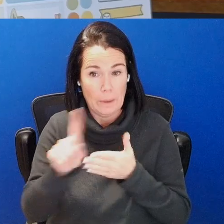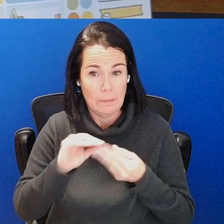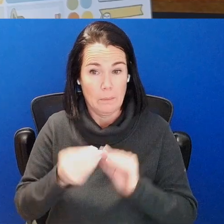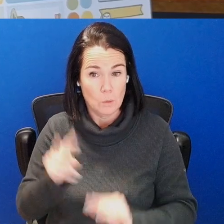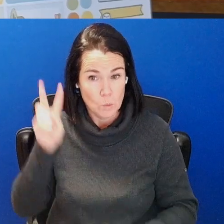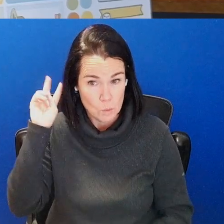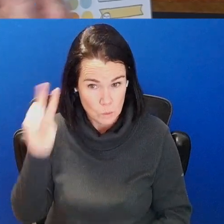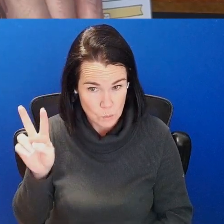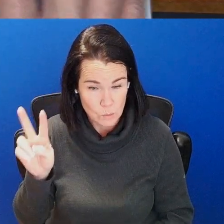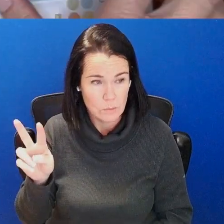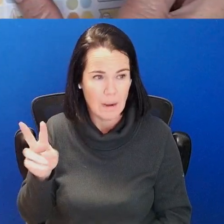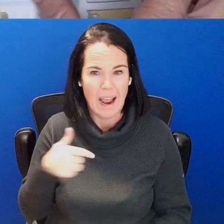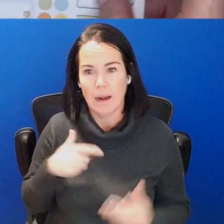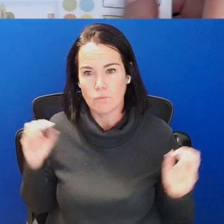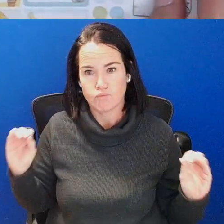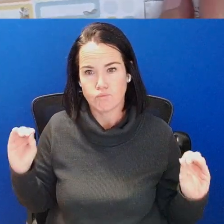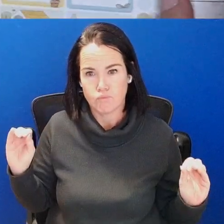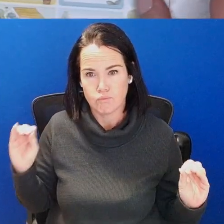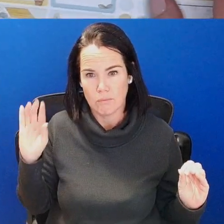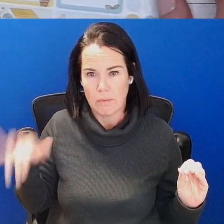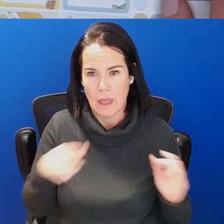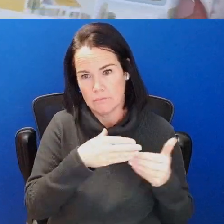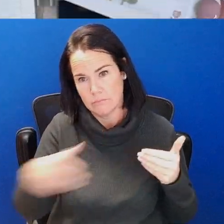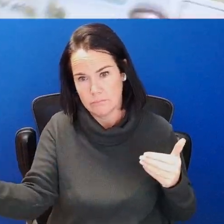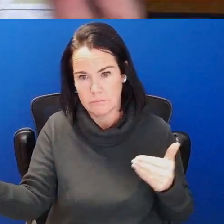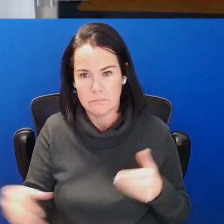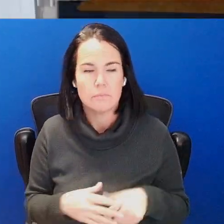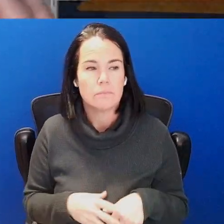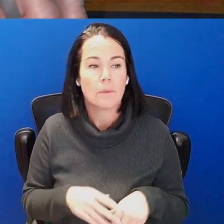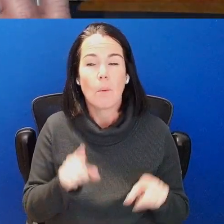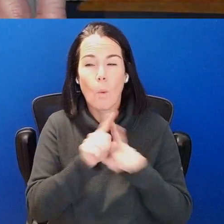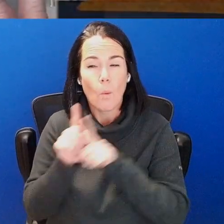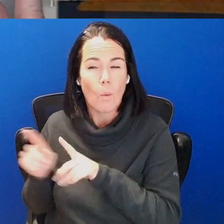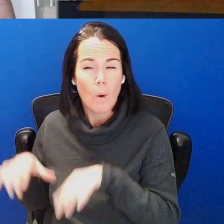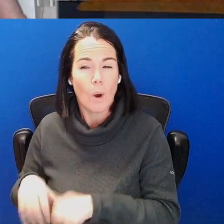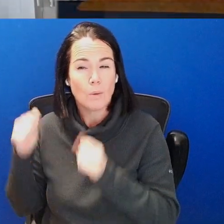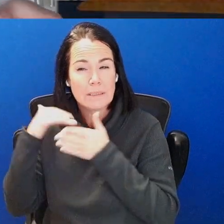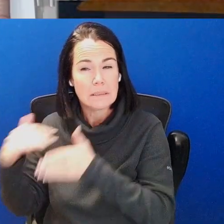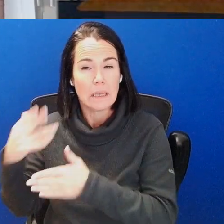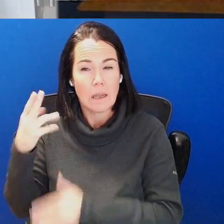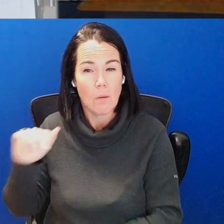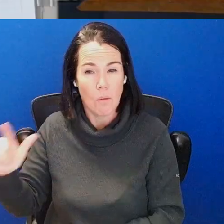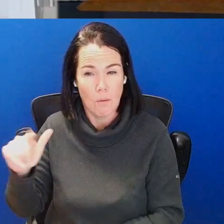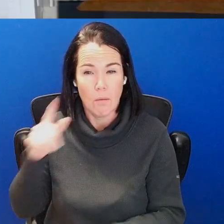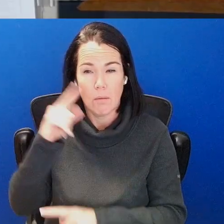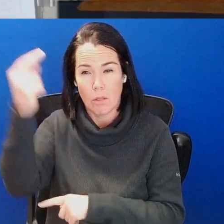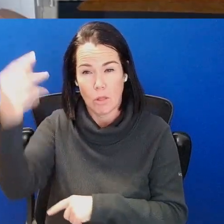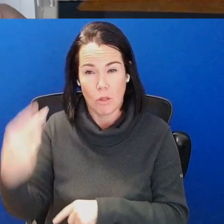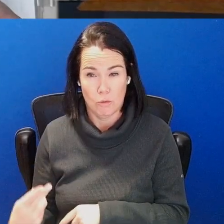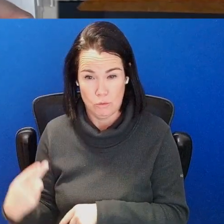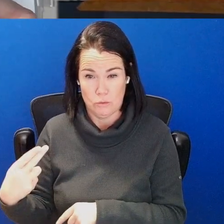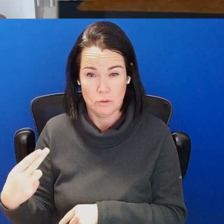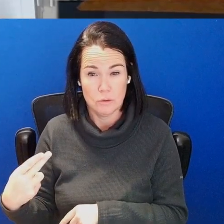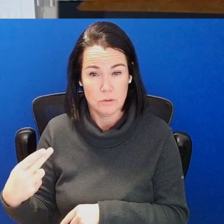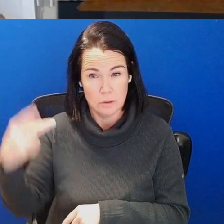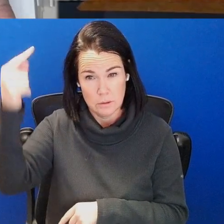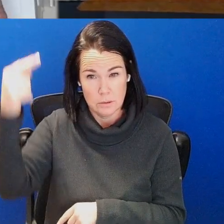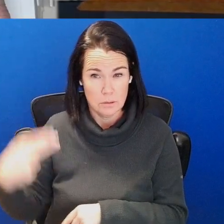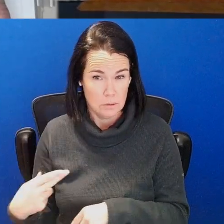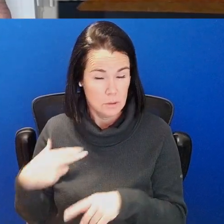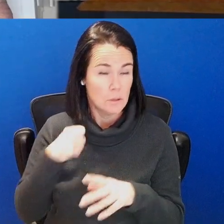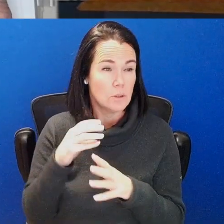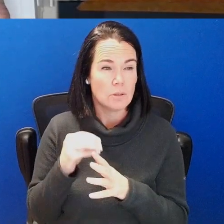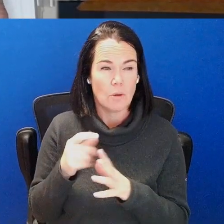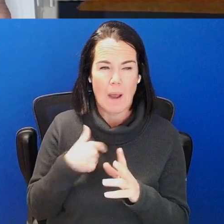2 and then I teach. But I also host study halls on Thursdays. And so